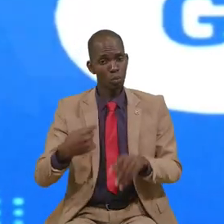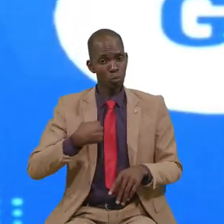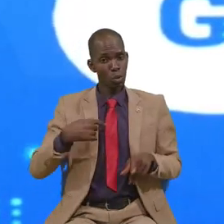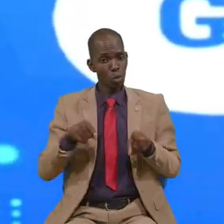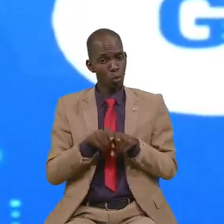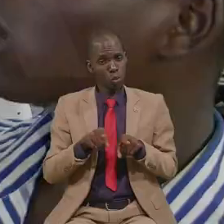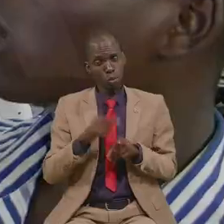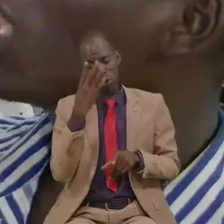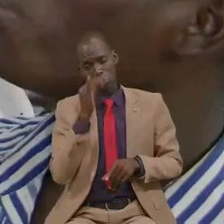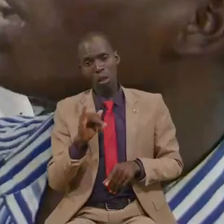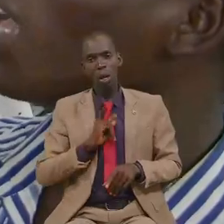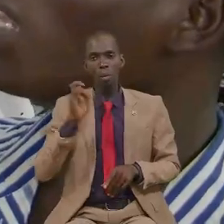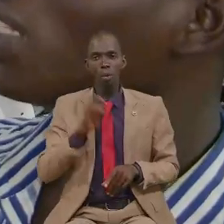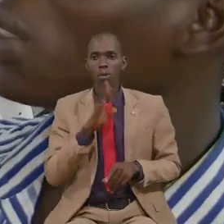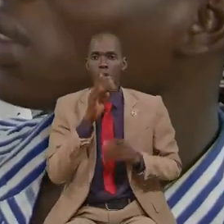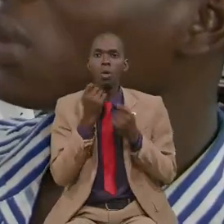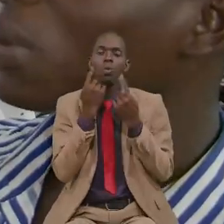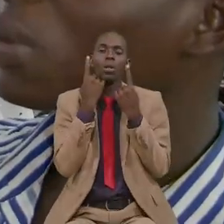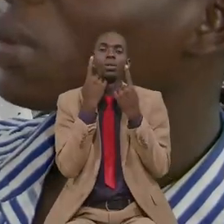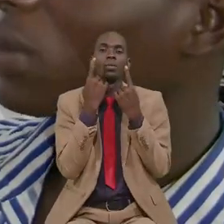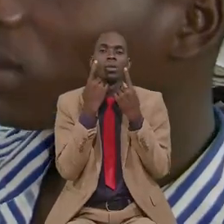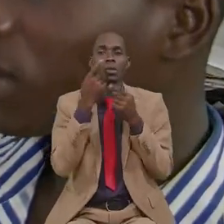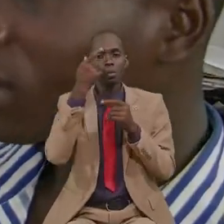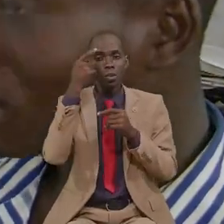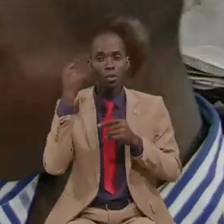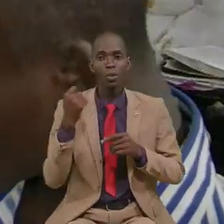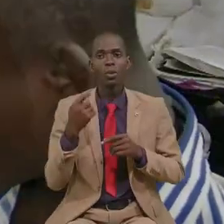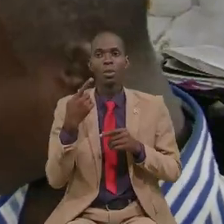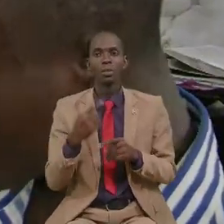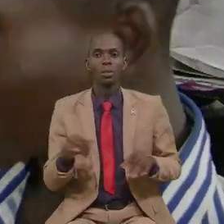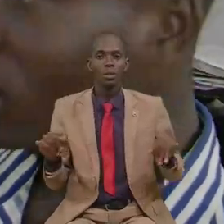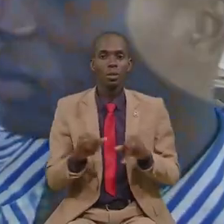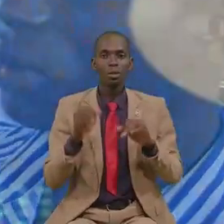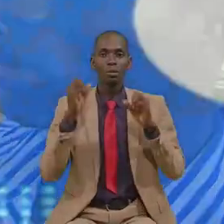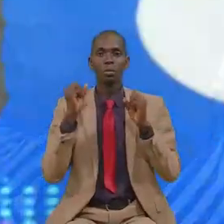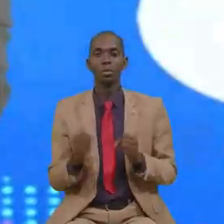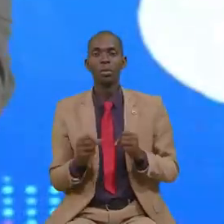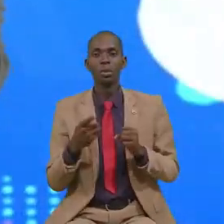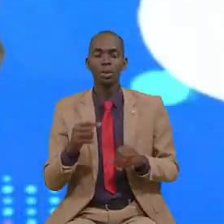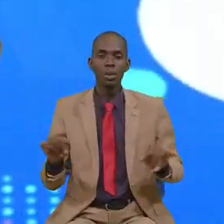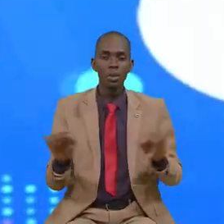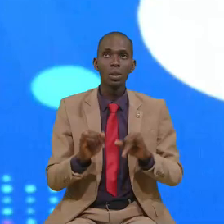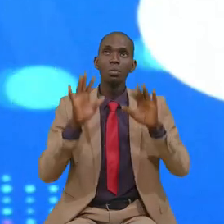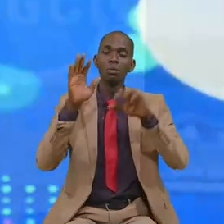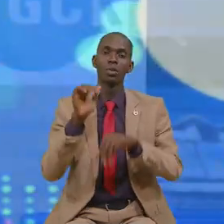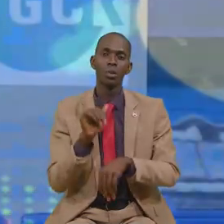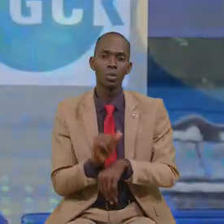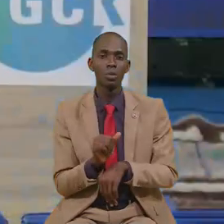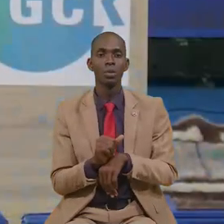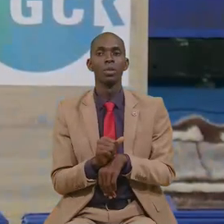I'm going to wake up. Because the same power, the same miracle. In fact,